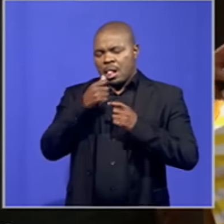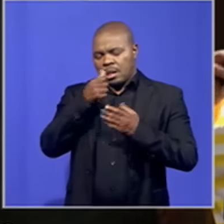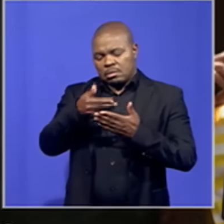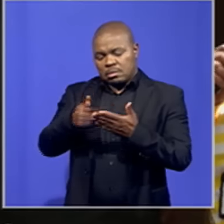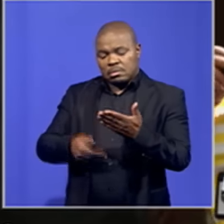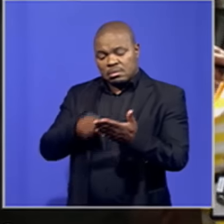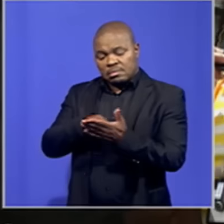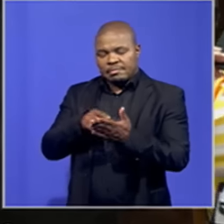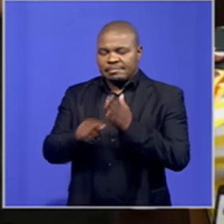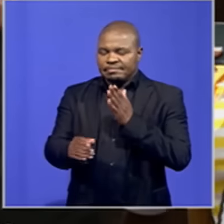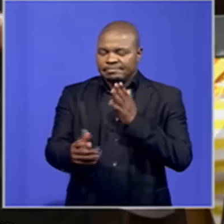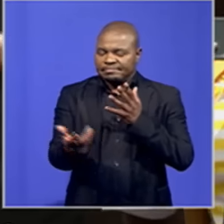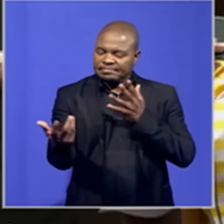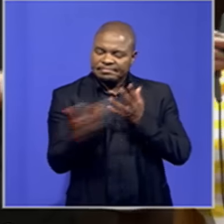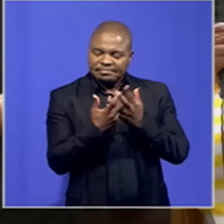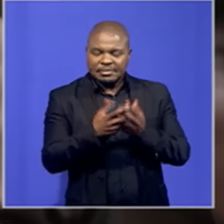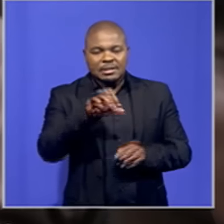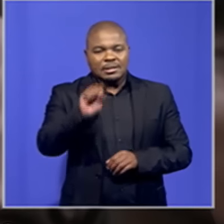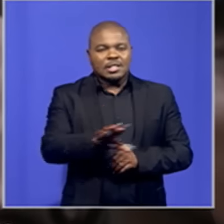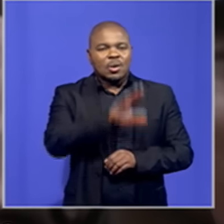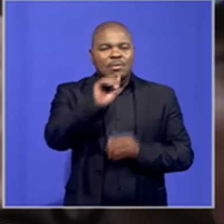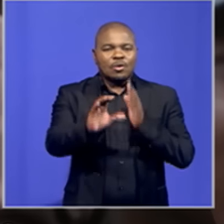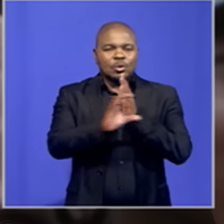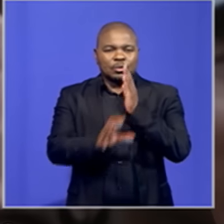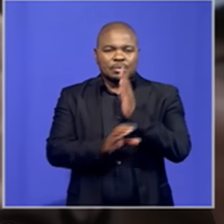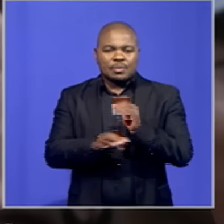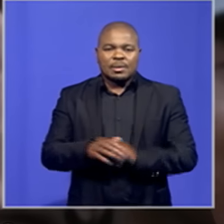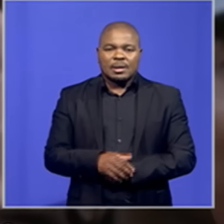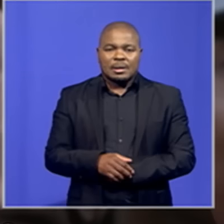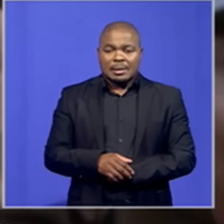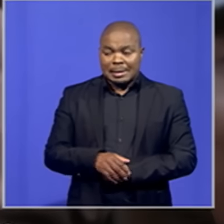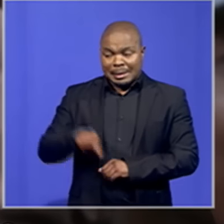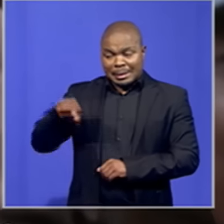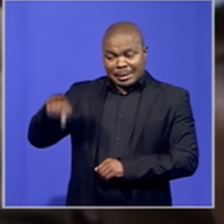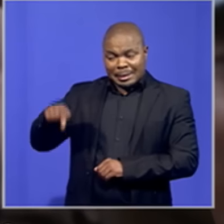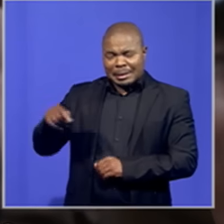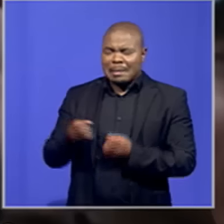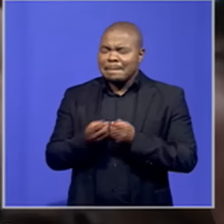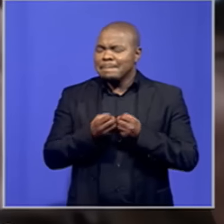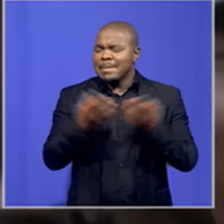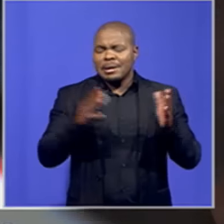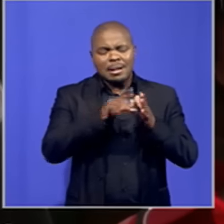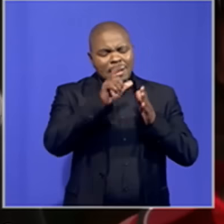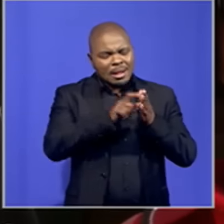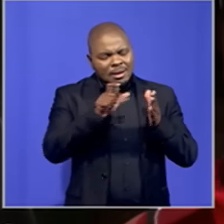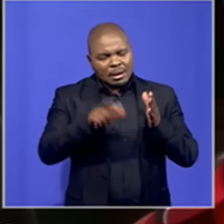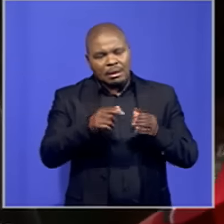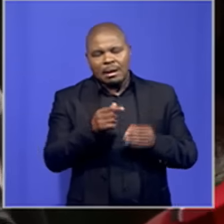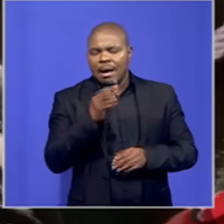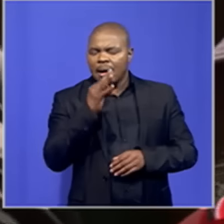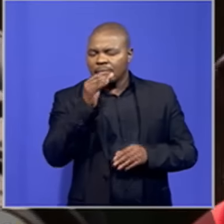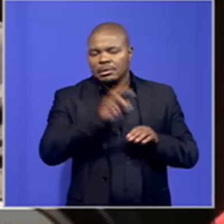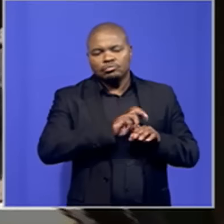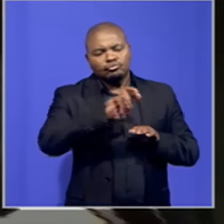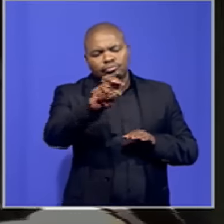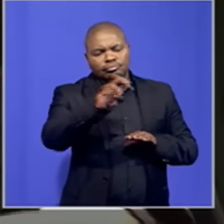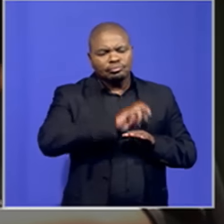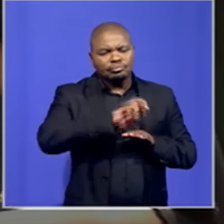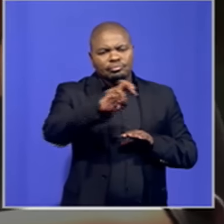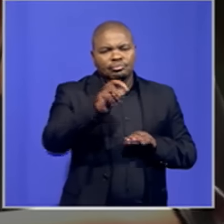mo molaotheong wa naga. The sector transports thousands of learners daily and sustains